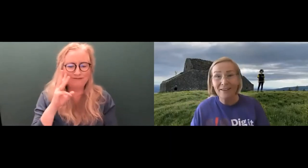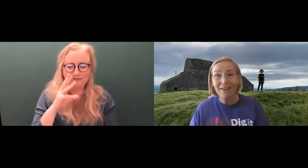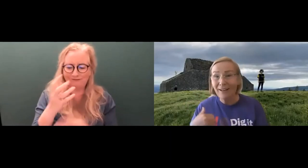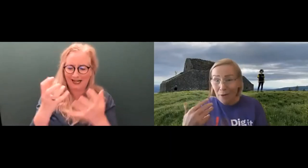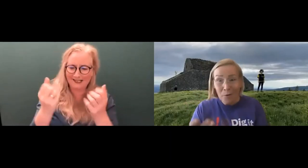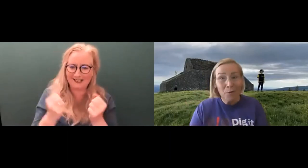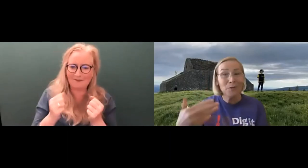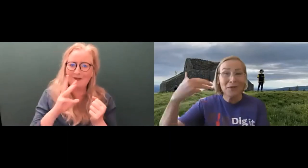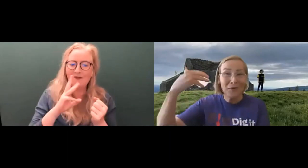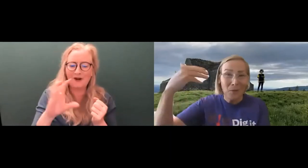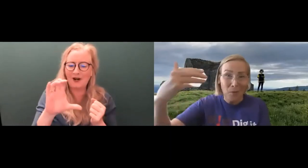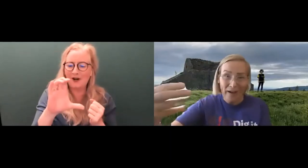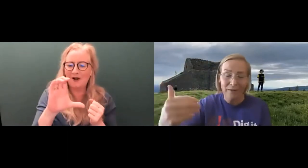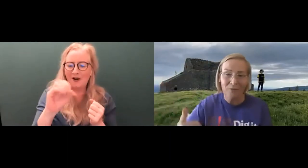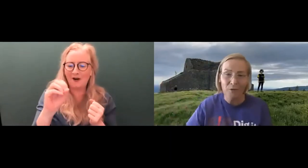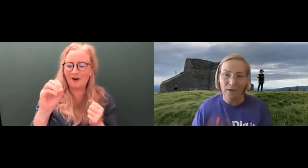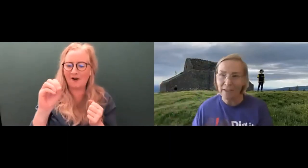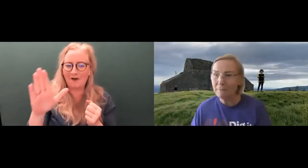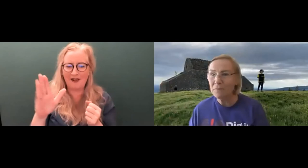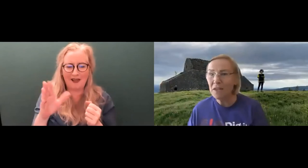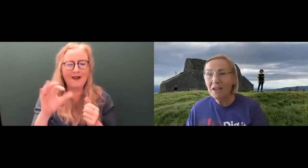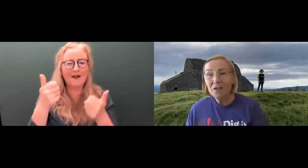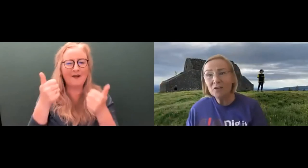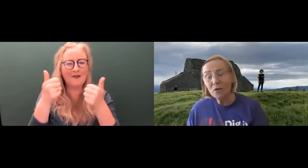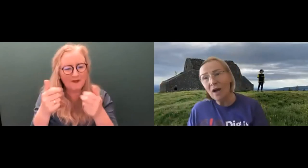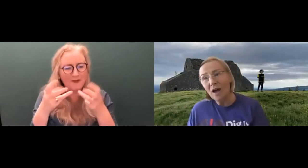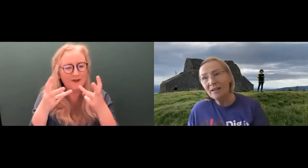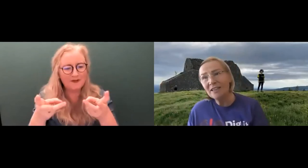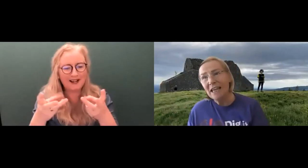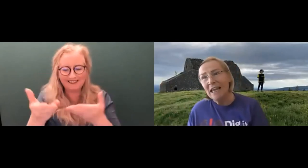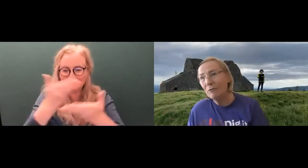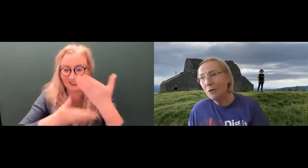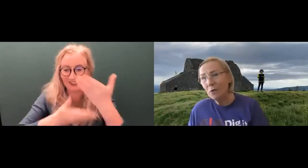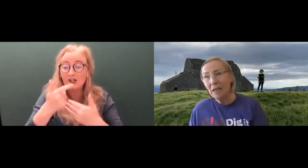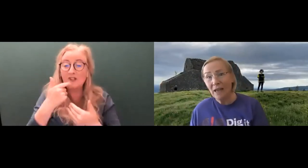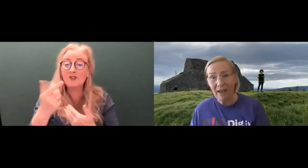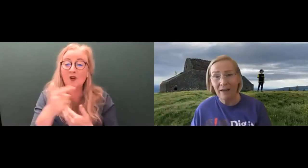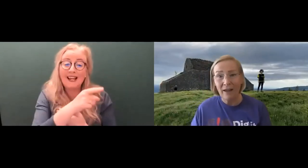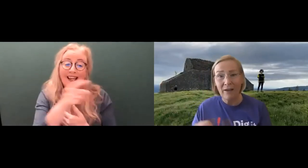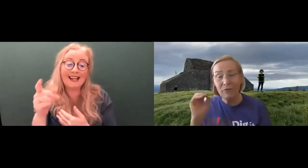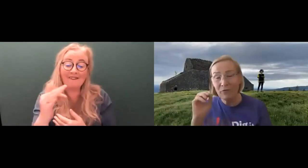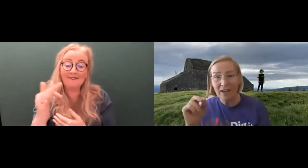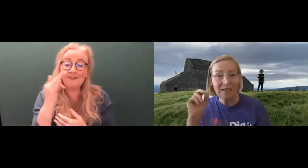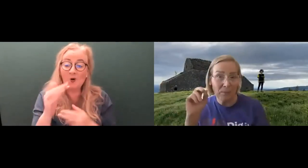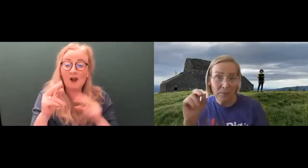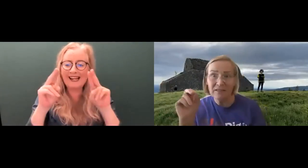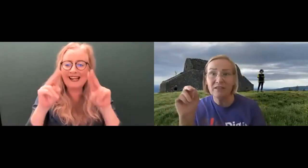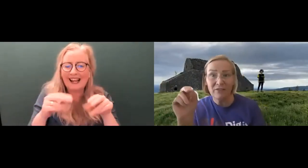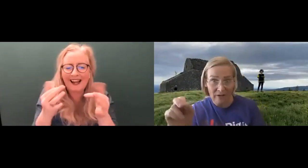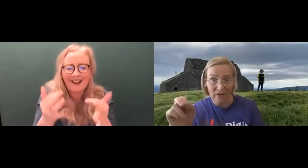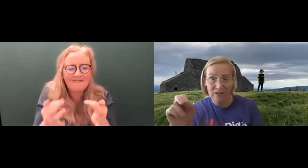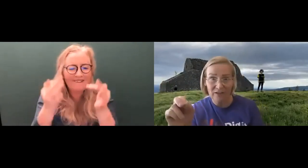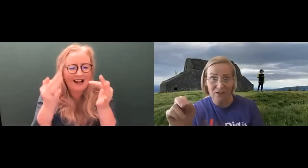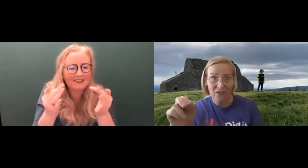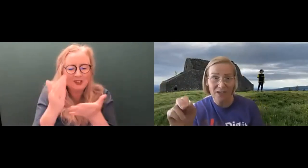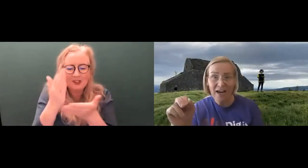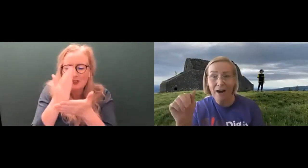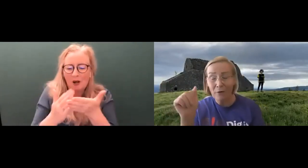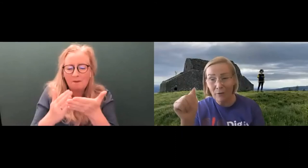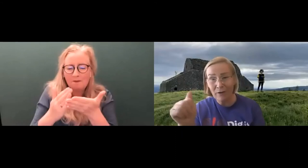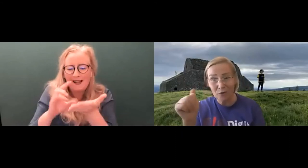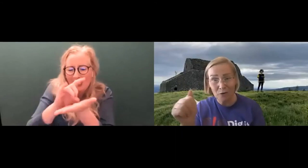That's a colloquial way of doing it. So, guys, if you can find a piece of heritage